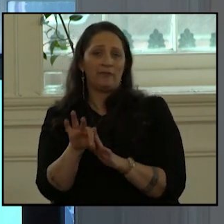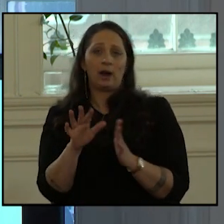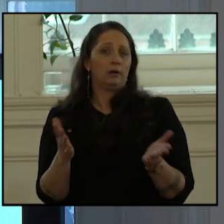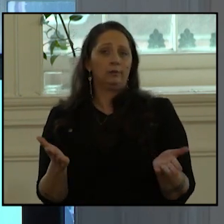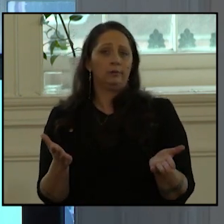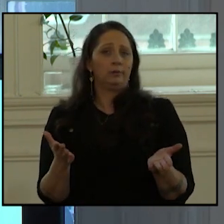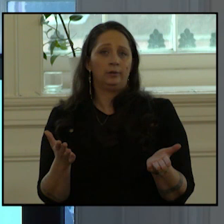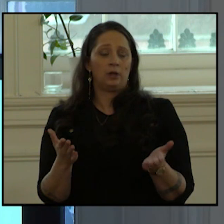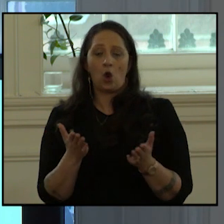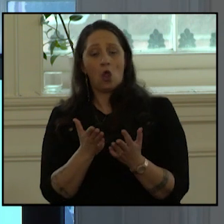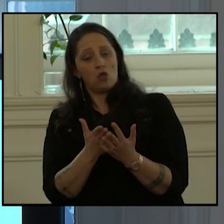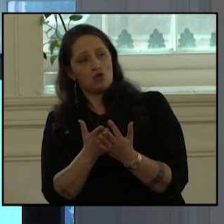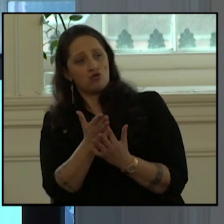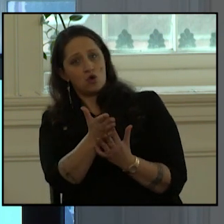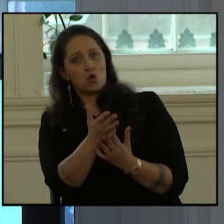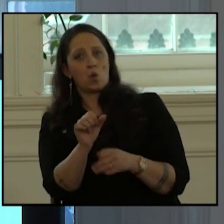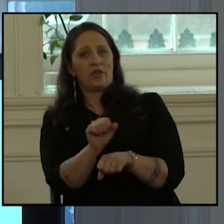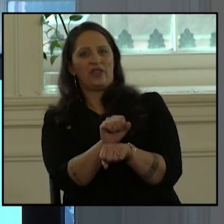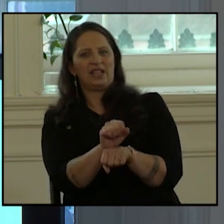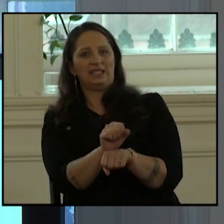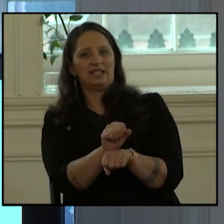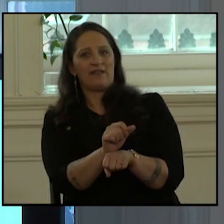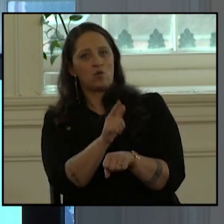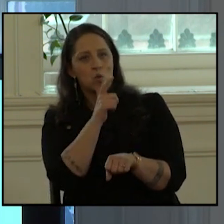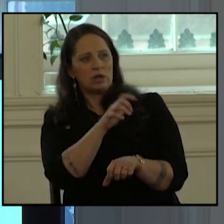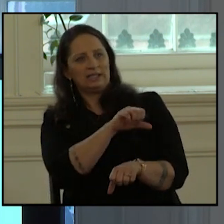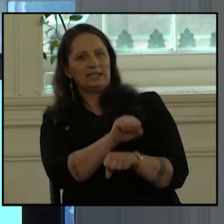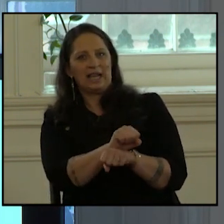you know, it was through the enslaver. Also on the left is